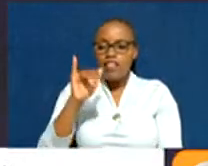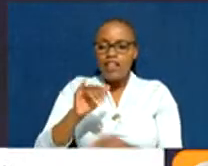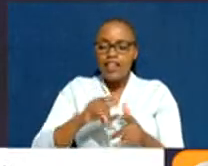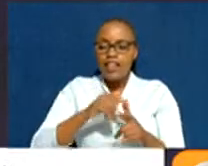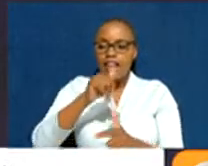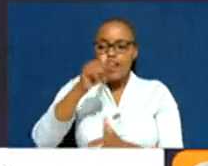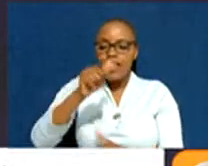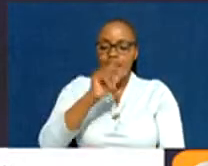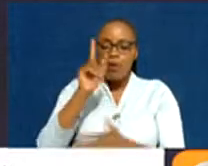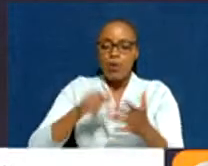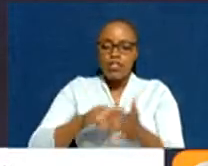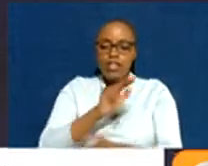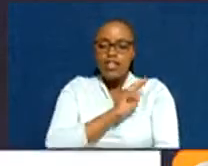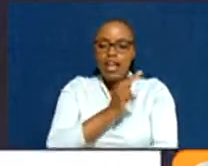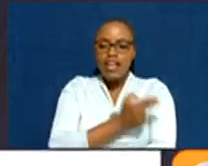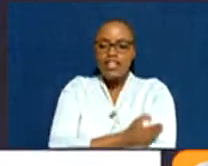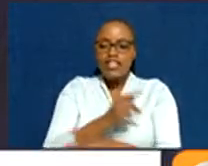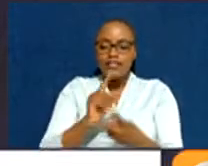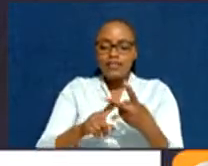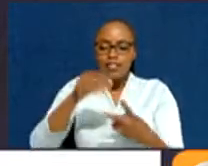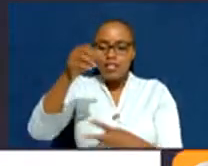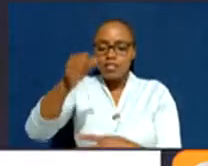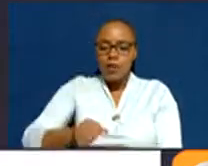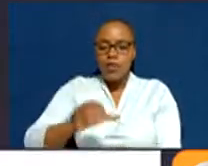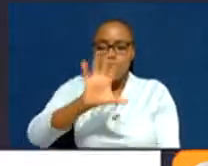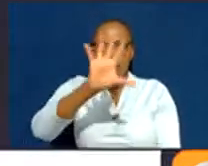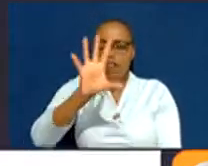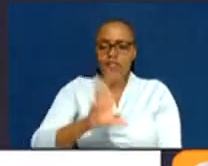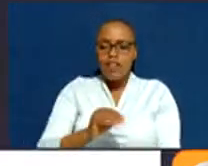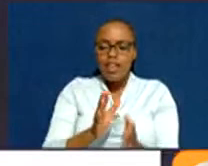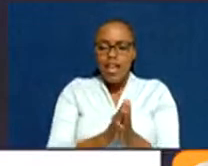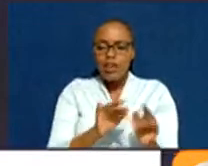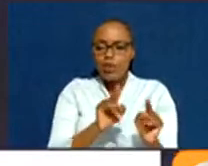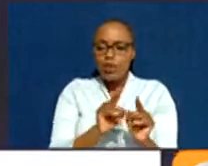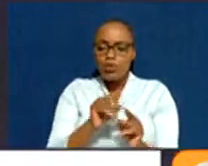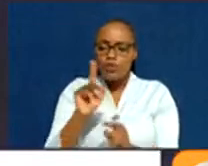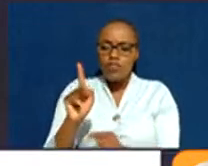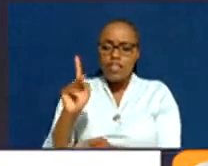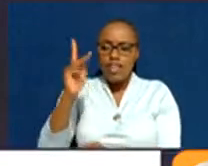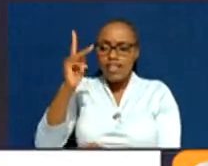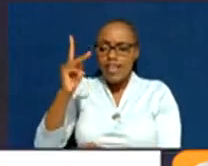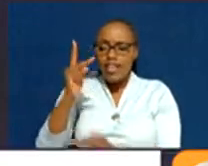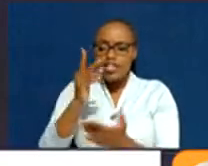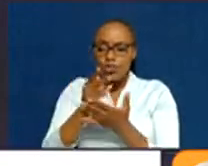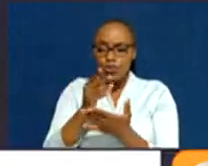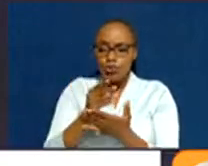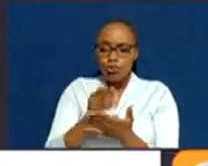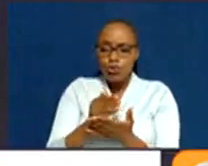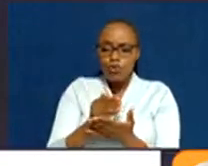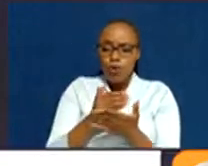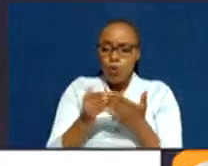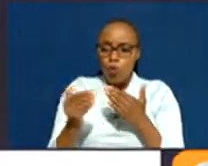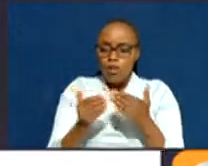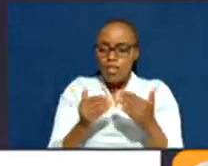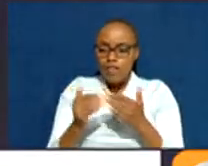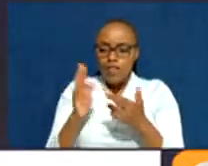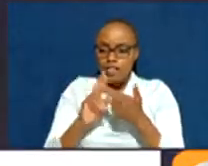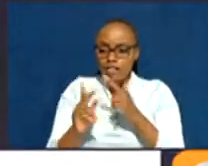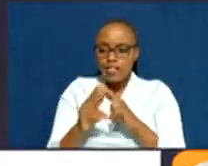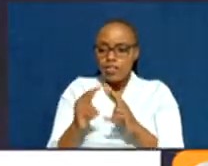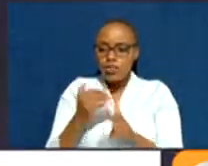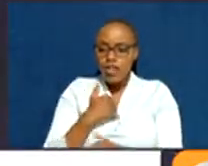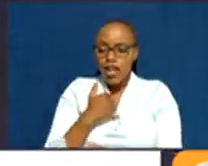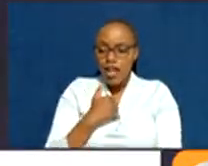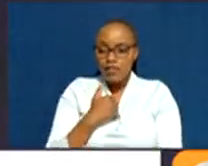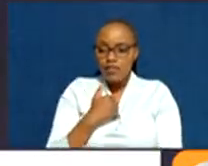is Nigeria. The other one is South Africa. And of course, Kenya. And indeed, what our relationship, so to